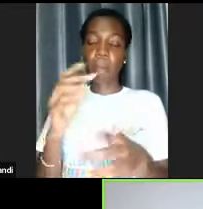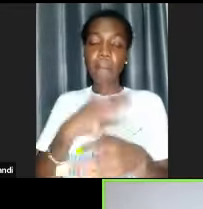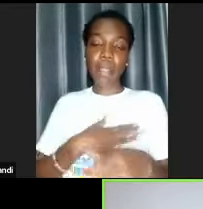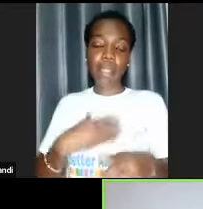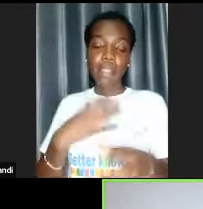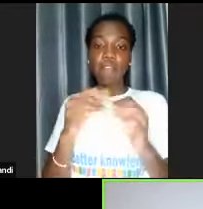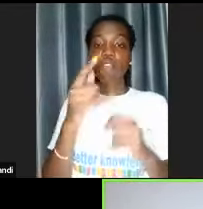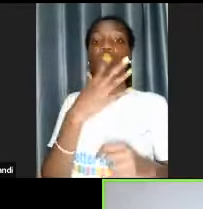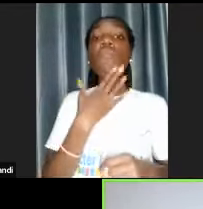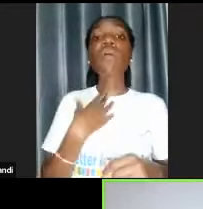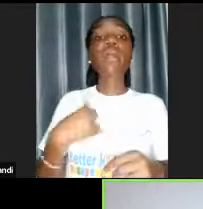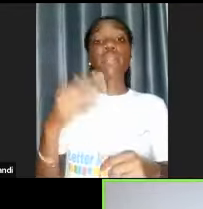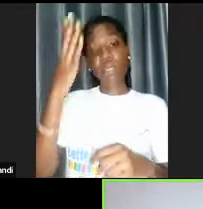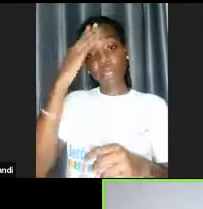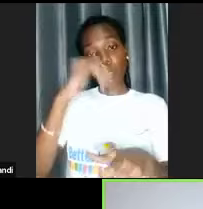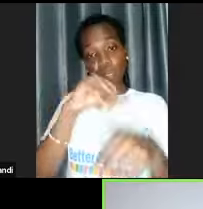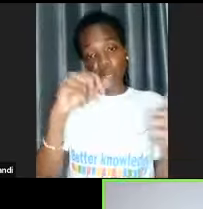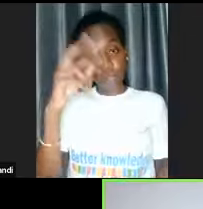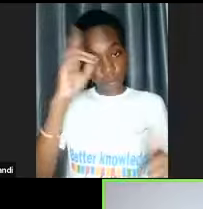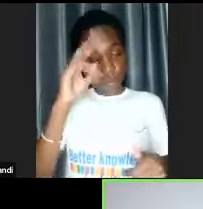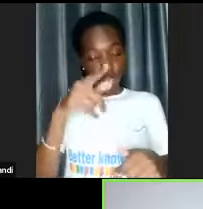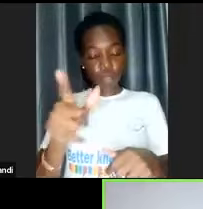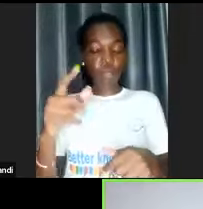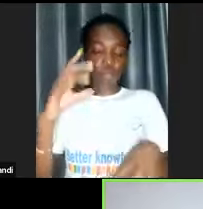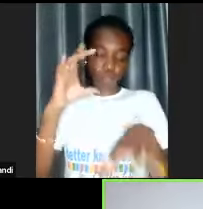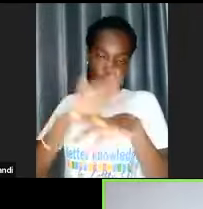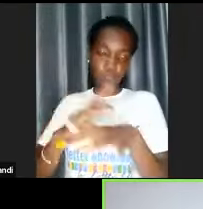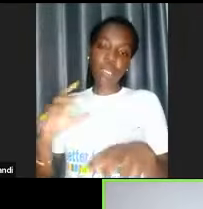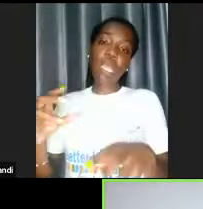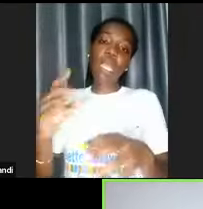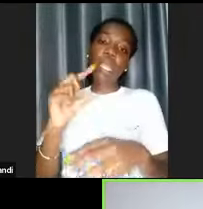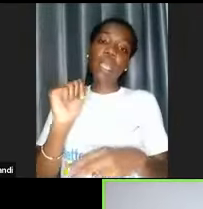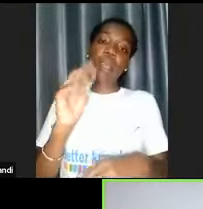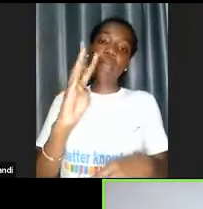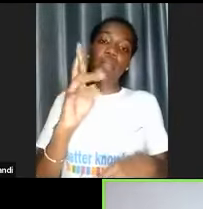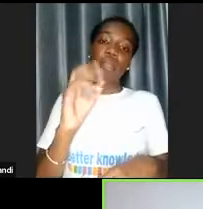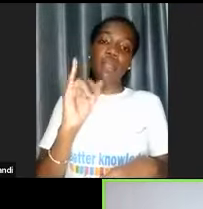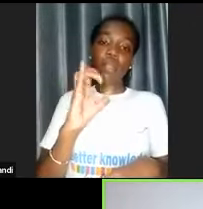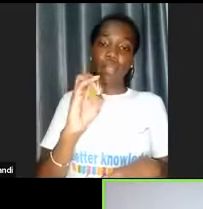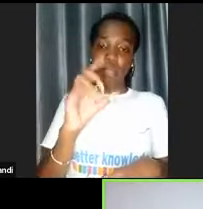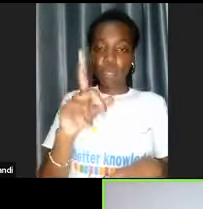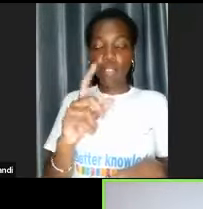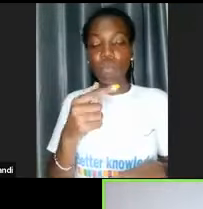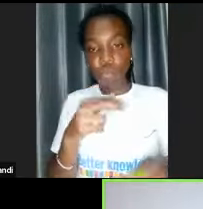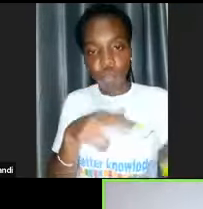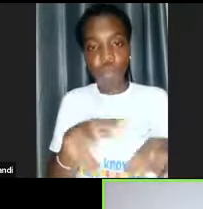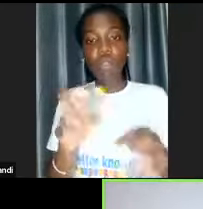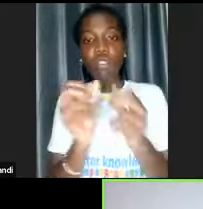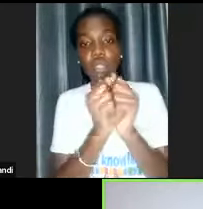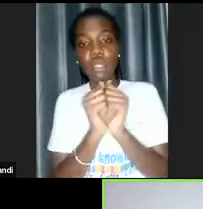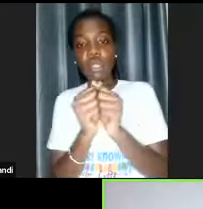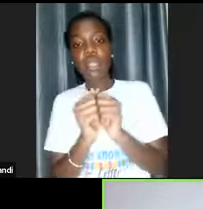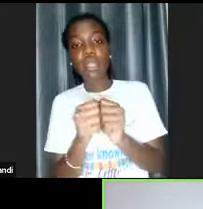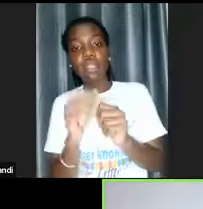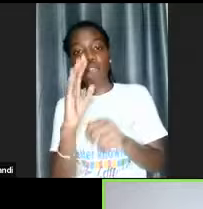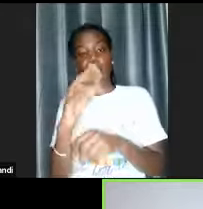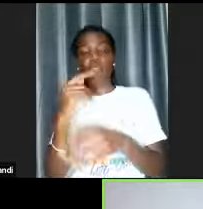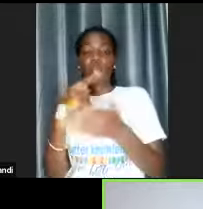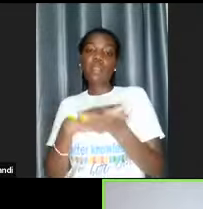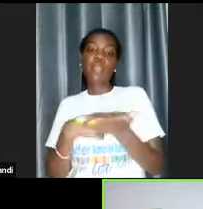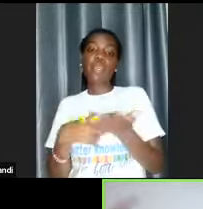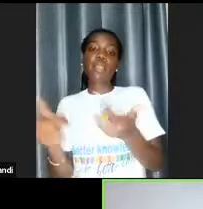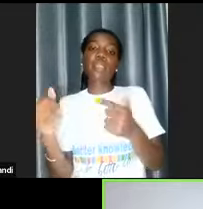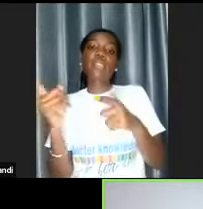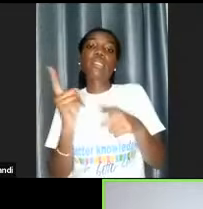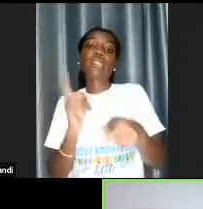purpose, get in touch with Gabriel. He is loaded. Yani, you walk with him a journey of about 5 weeks as you demystify,